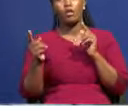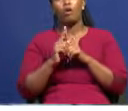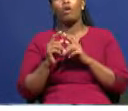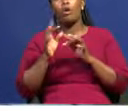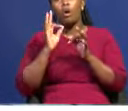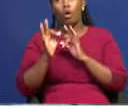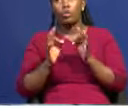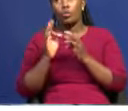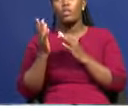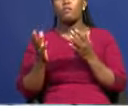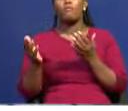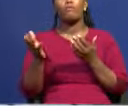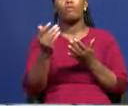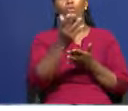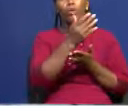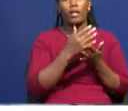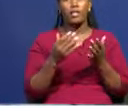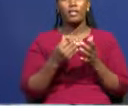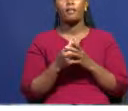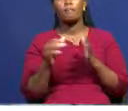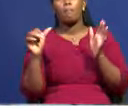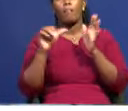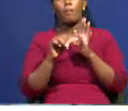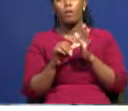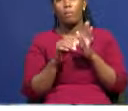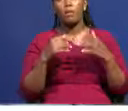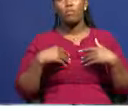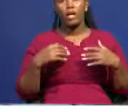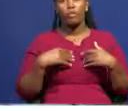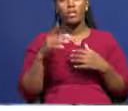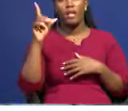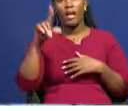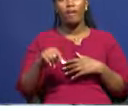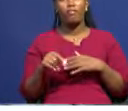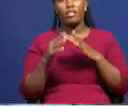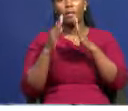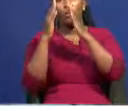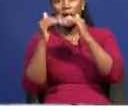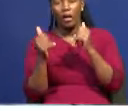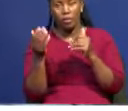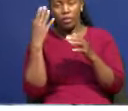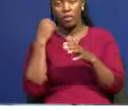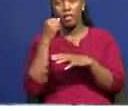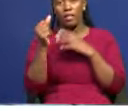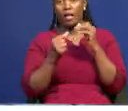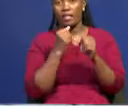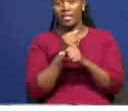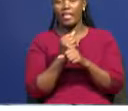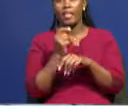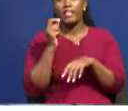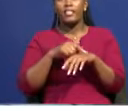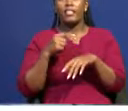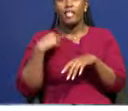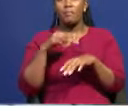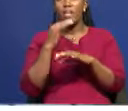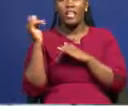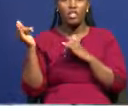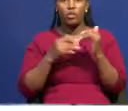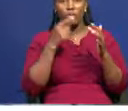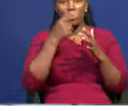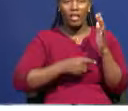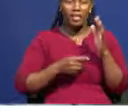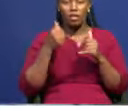you remember the problem we had with the affordable housing levy last year? Yes, okay. When we were introducing a tax that will, and we didn't really have